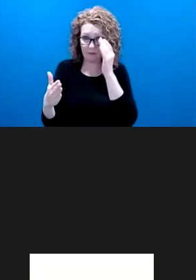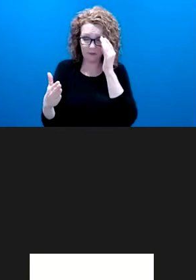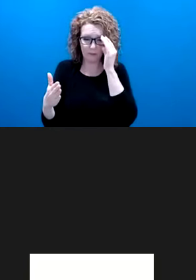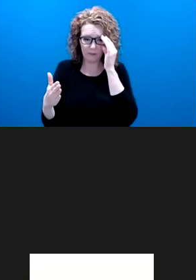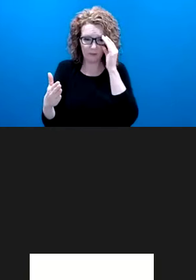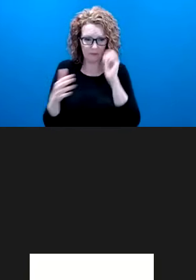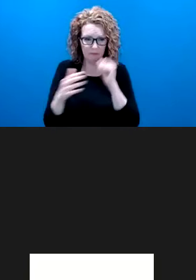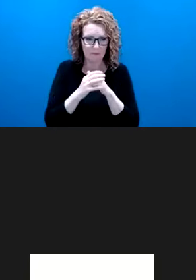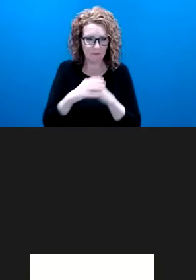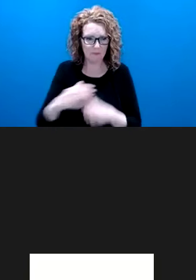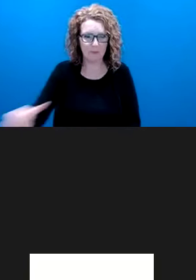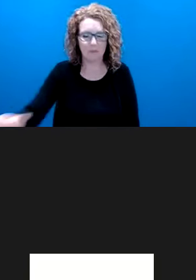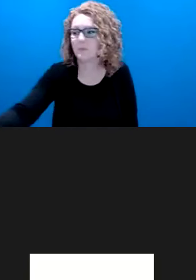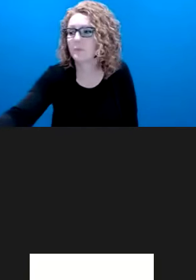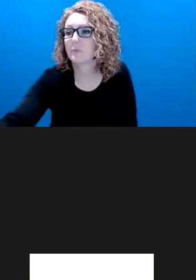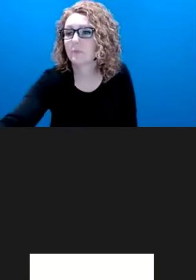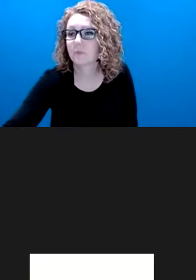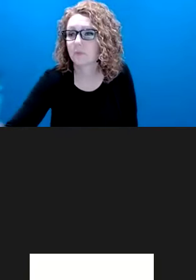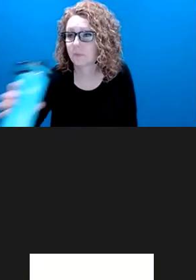in attendance?